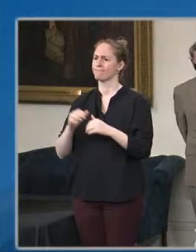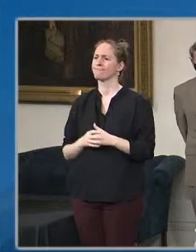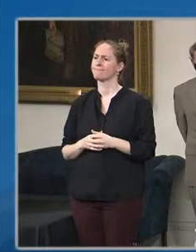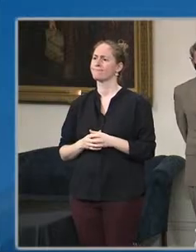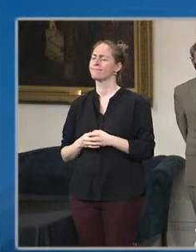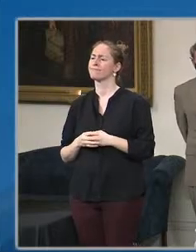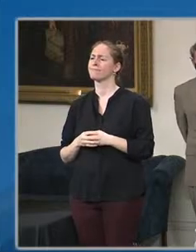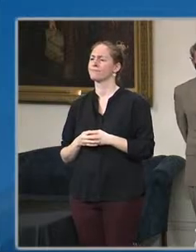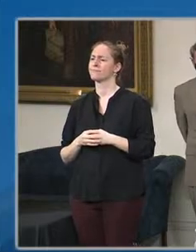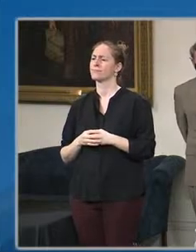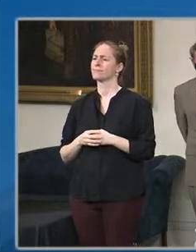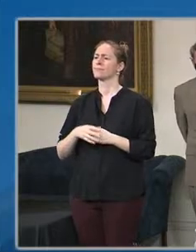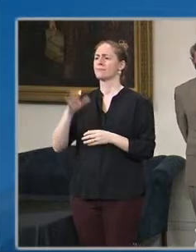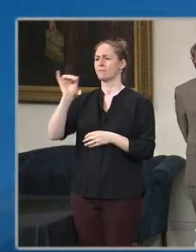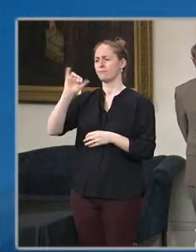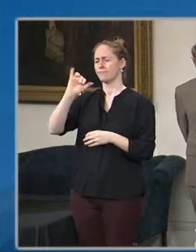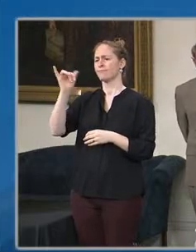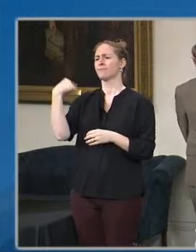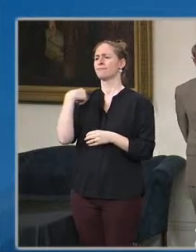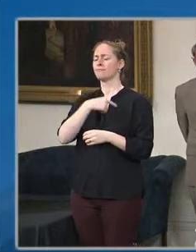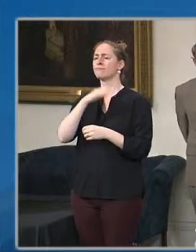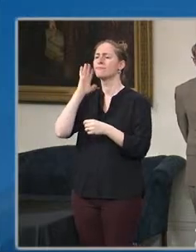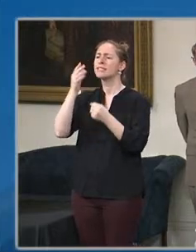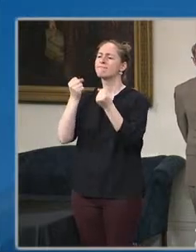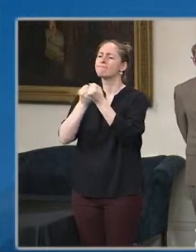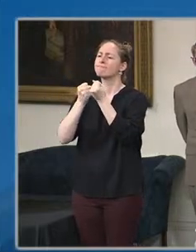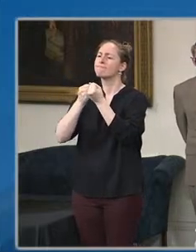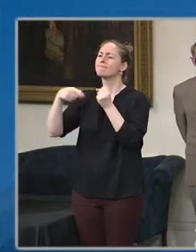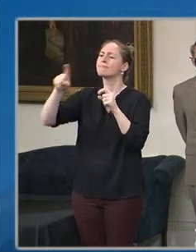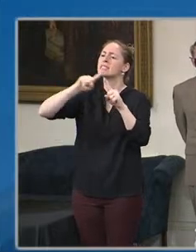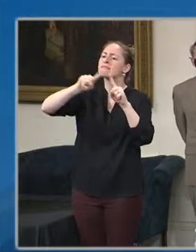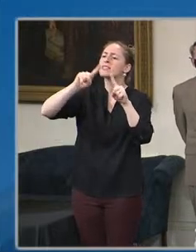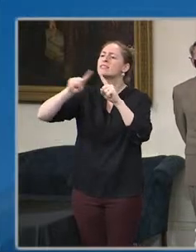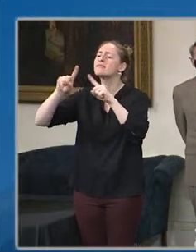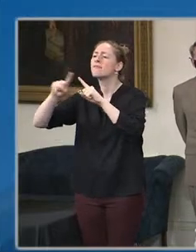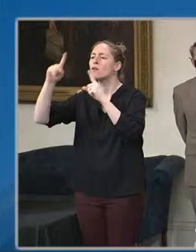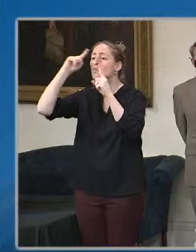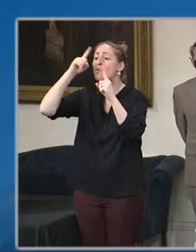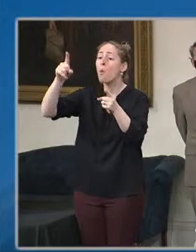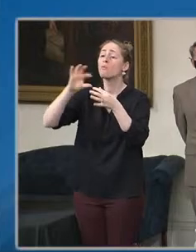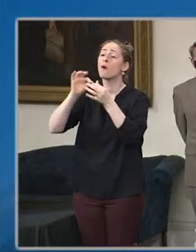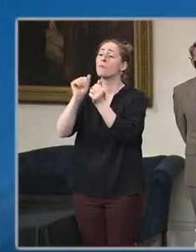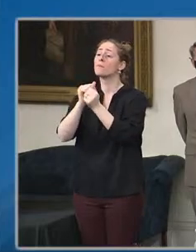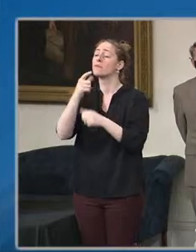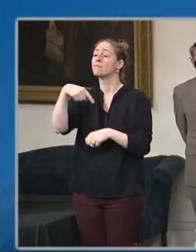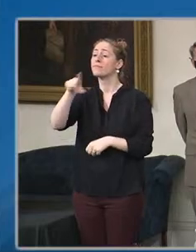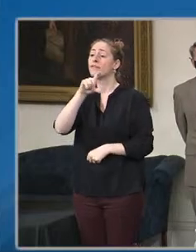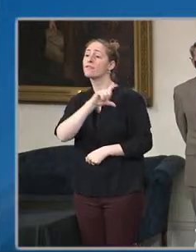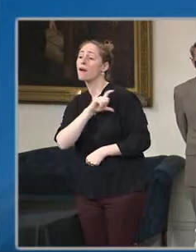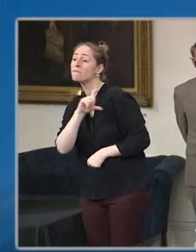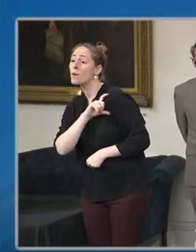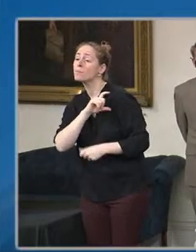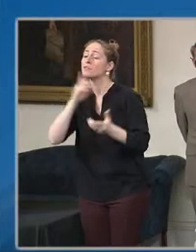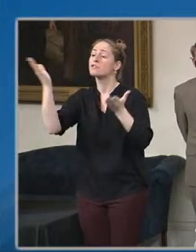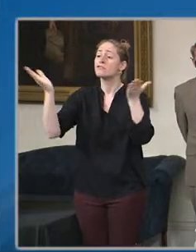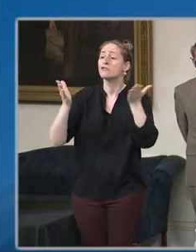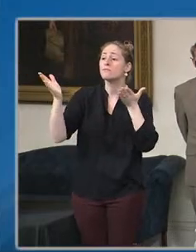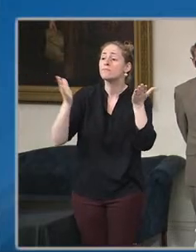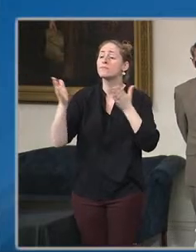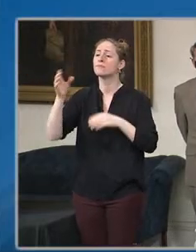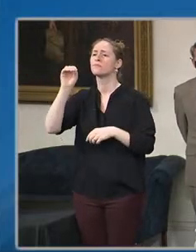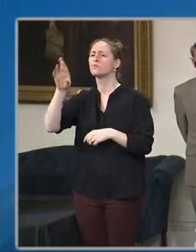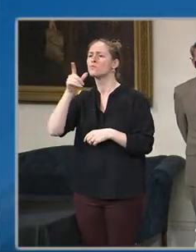wide range of initiatives for law enforcement, youth services, and victim services, including a